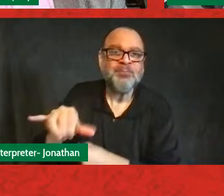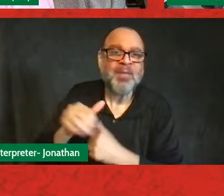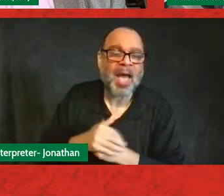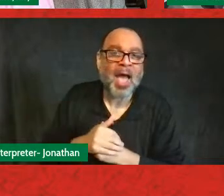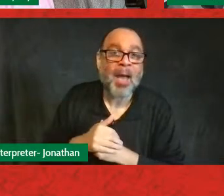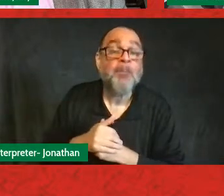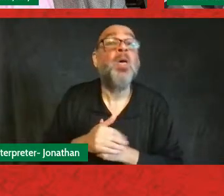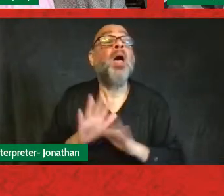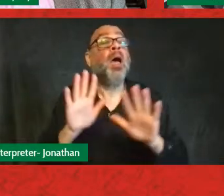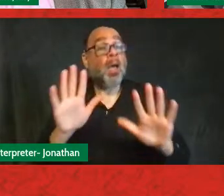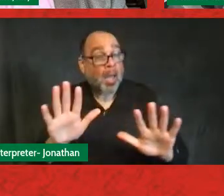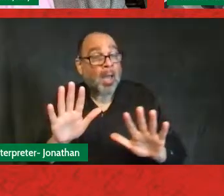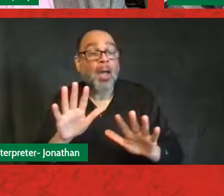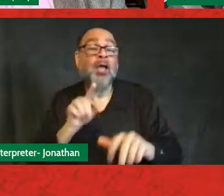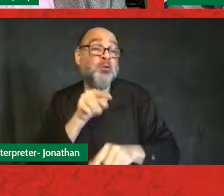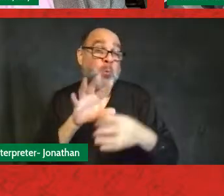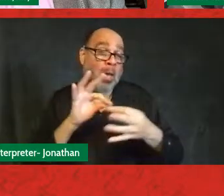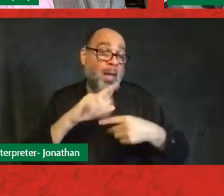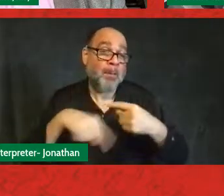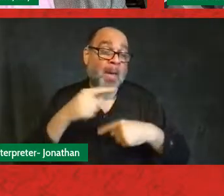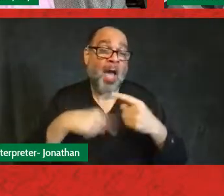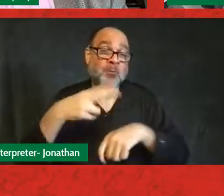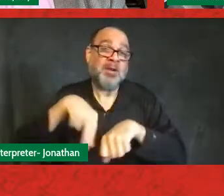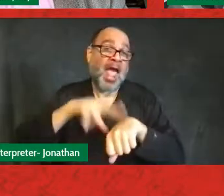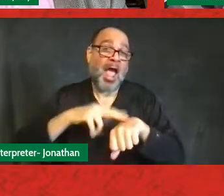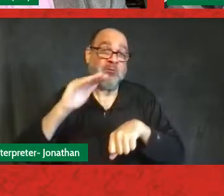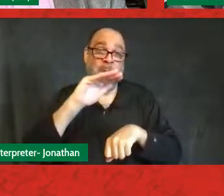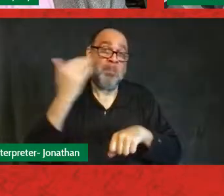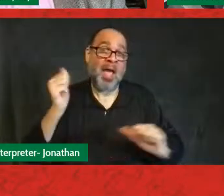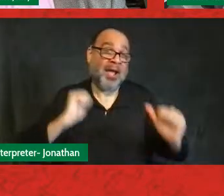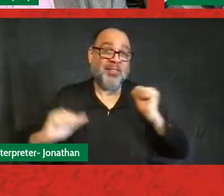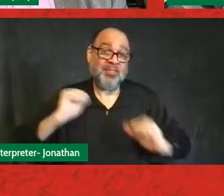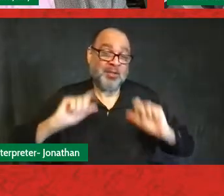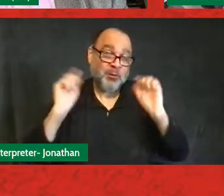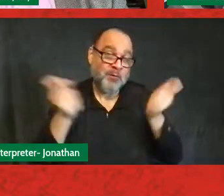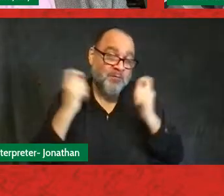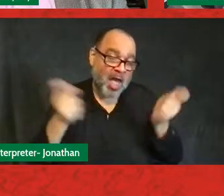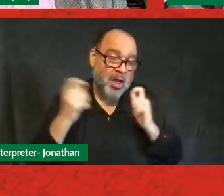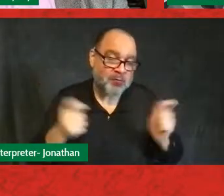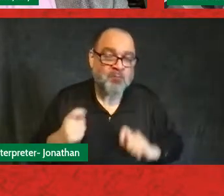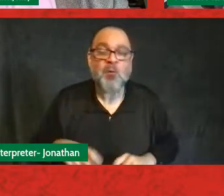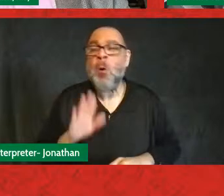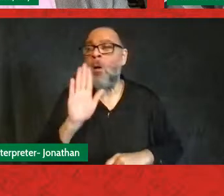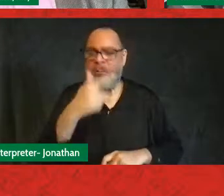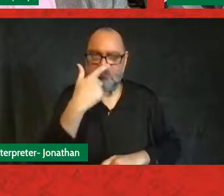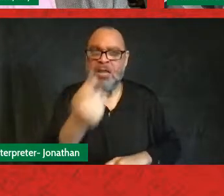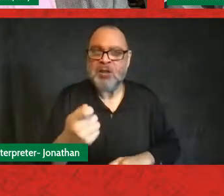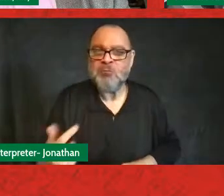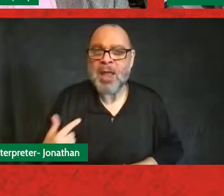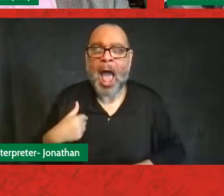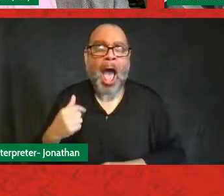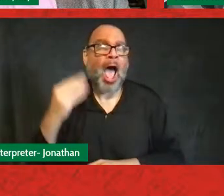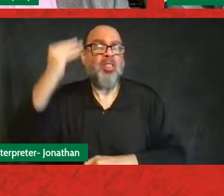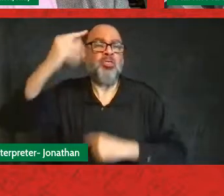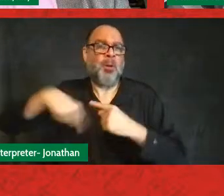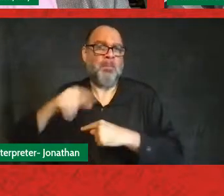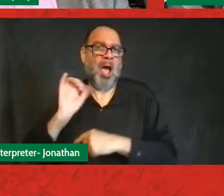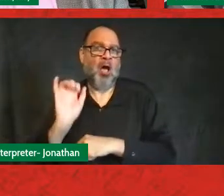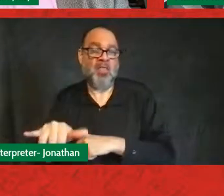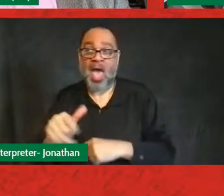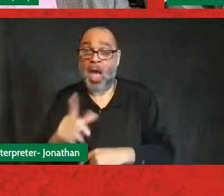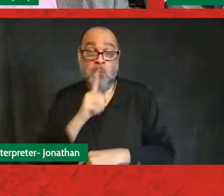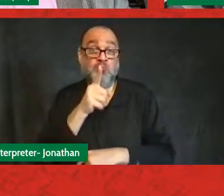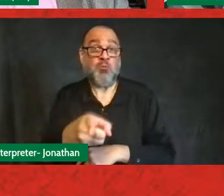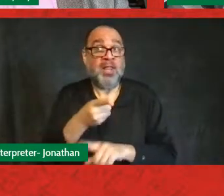Theater Festival, you know, I had kind of written down in a note for myself to remember to say that it's because of the National Black